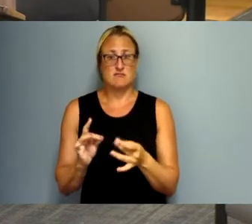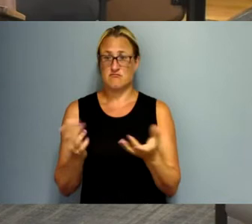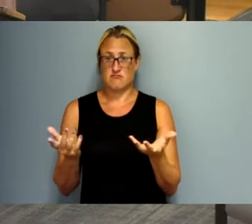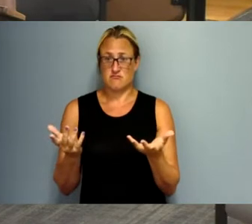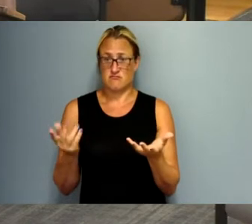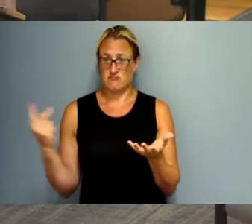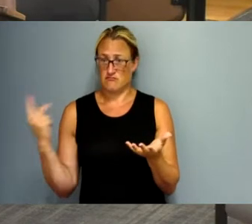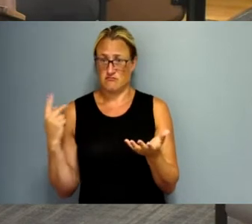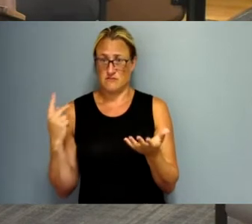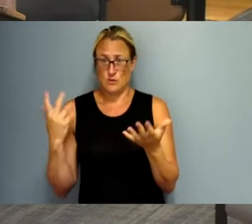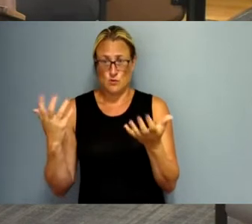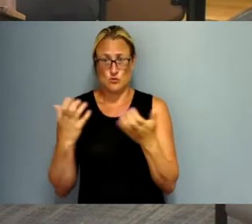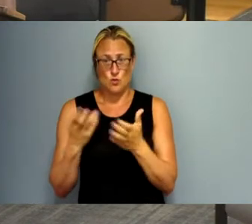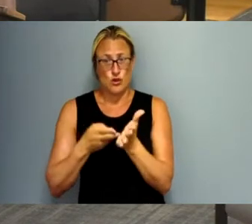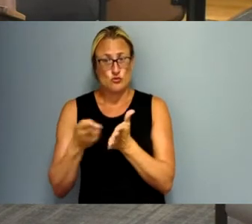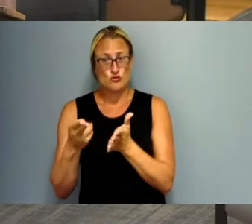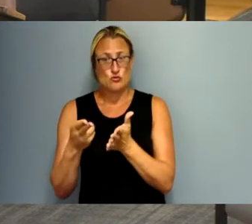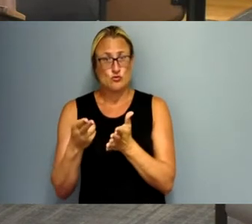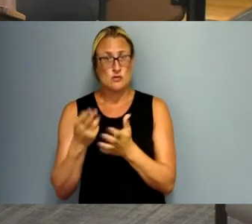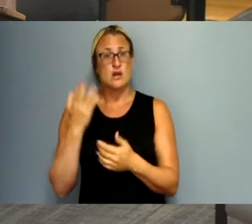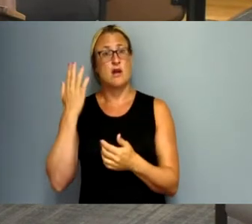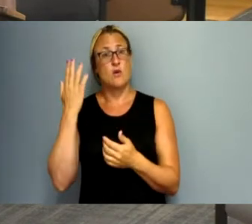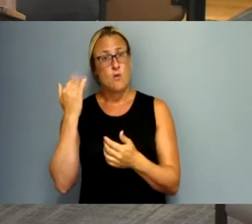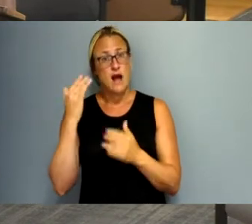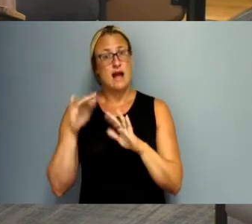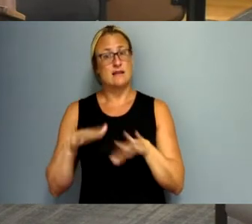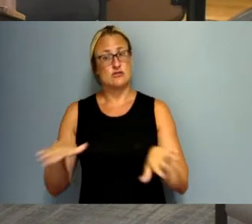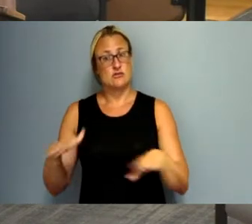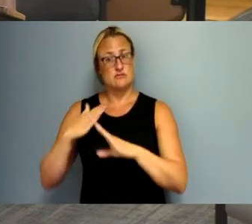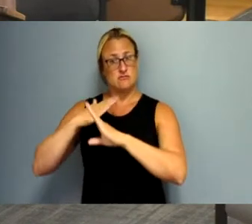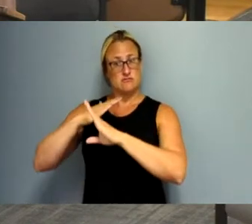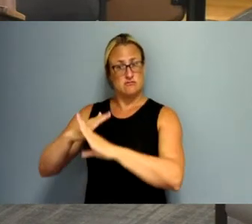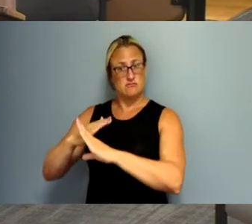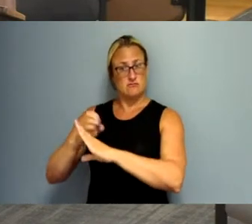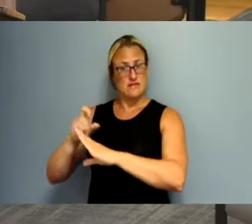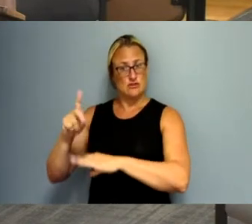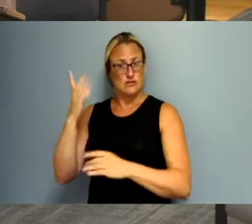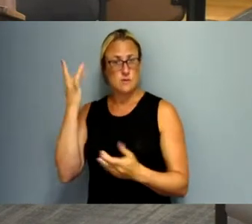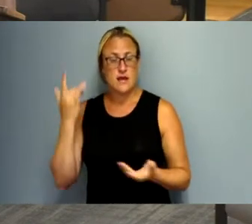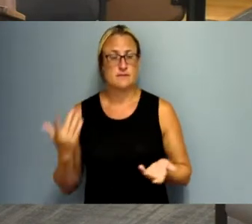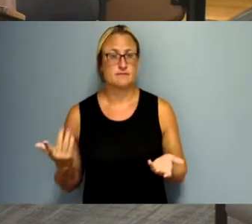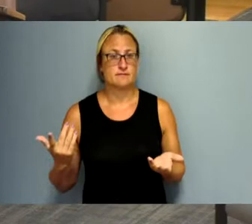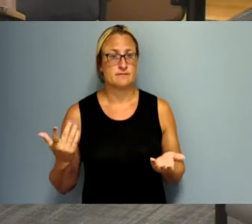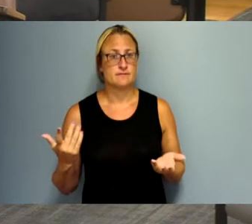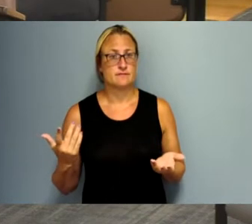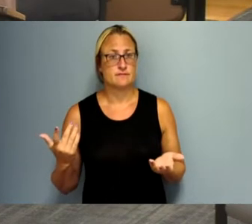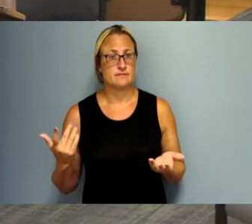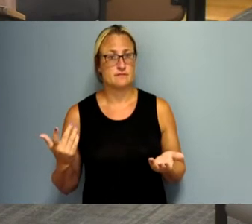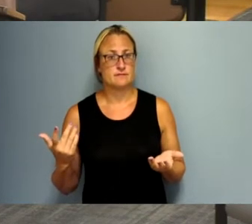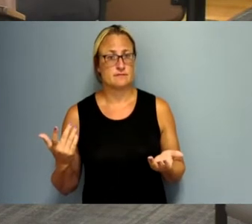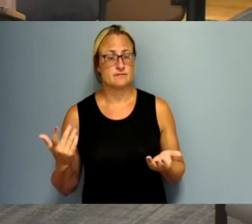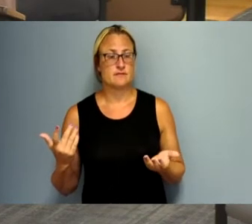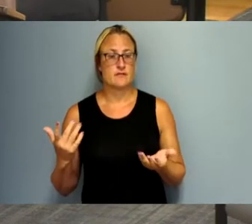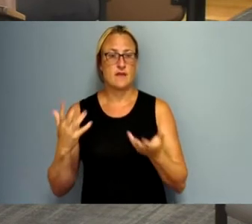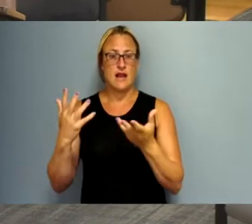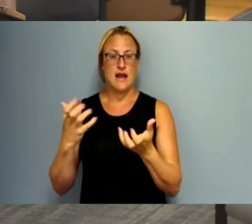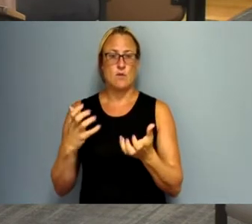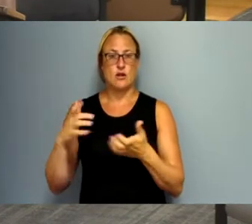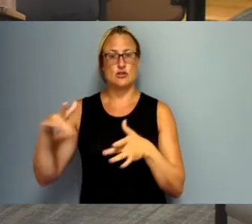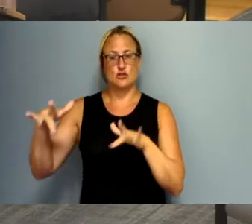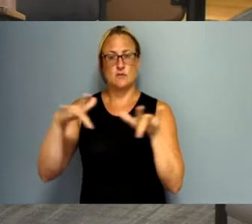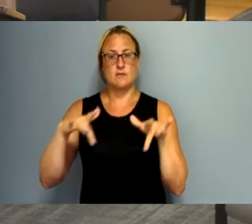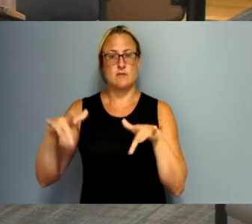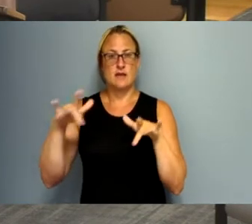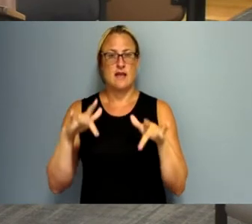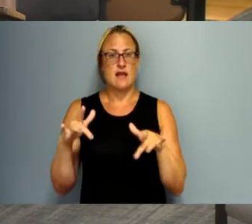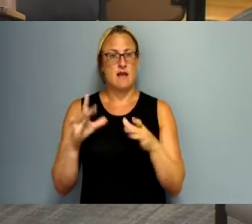know why children were prevented from having an education. That's all. I wanted to play a comment that Commissioner Marsegna made on